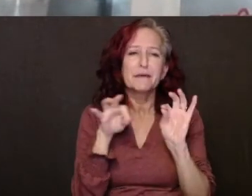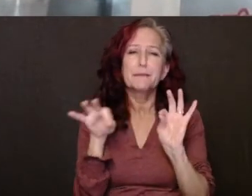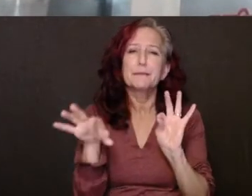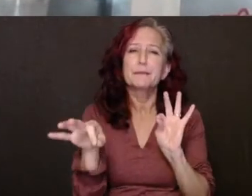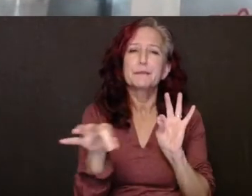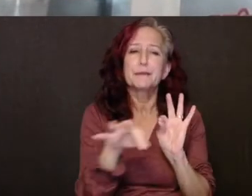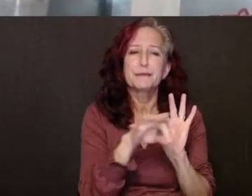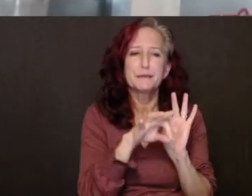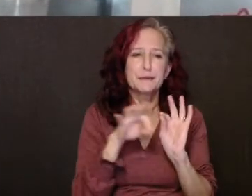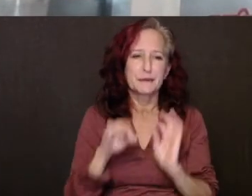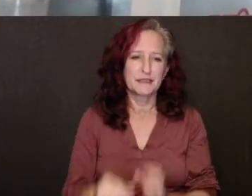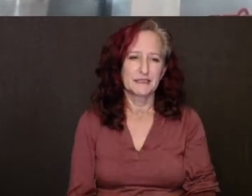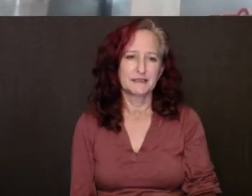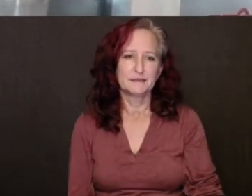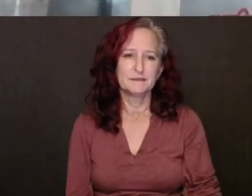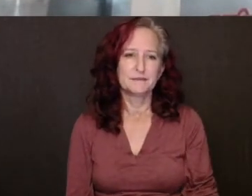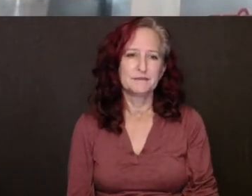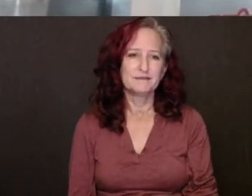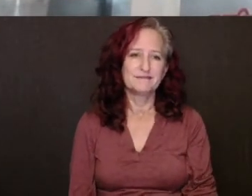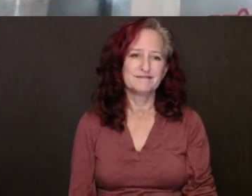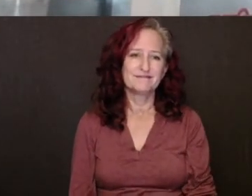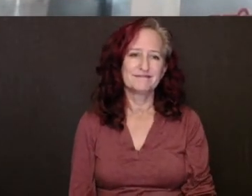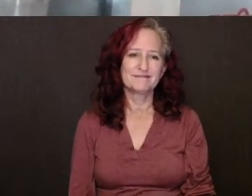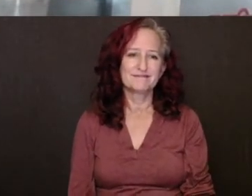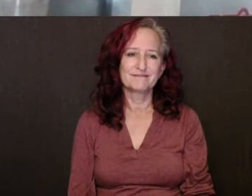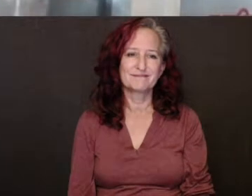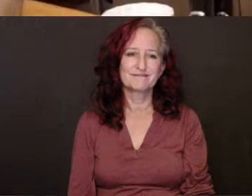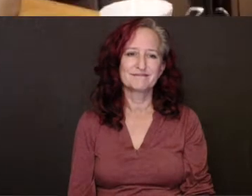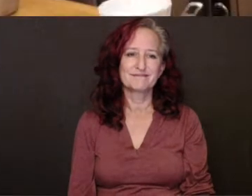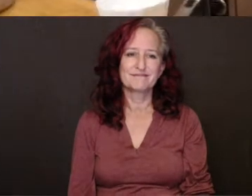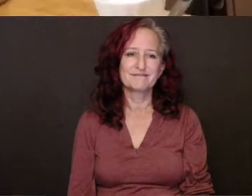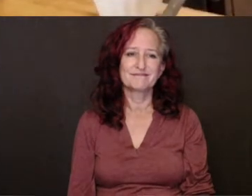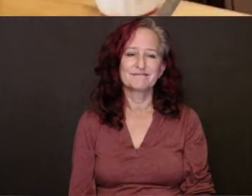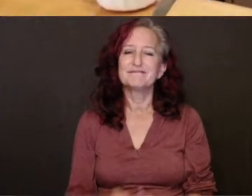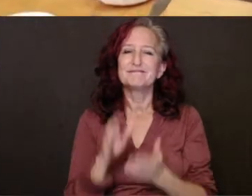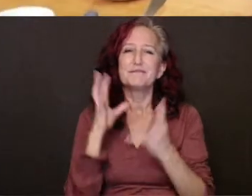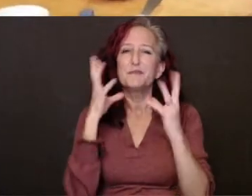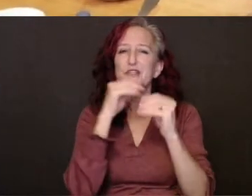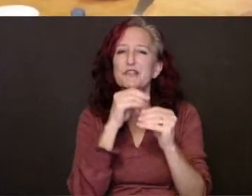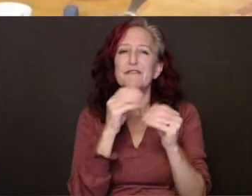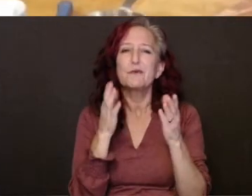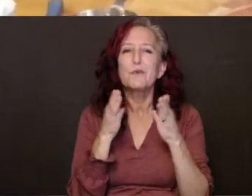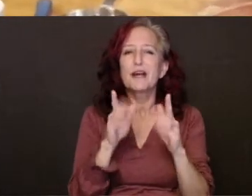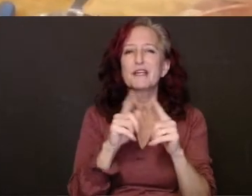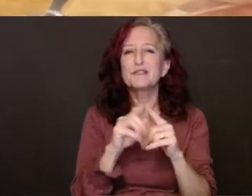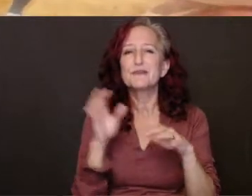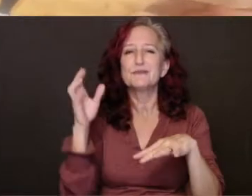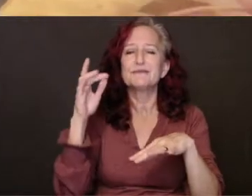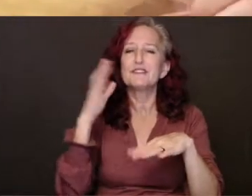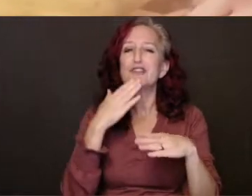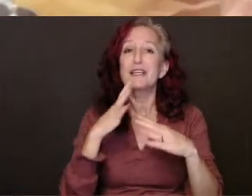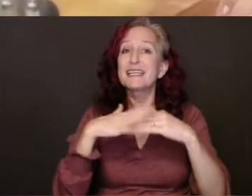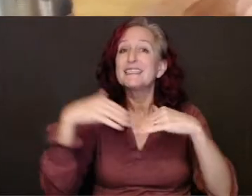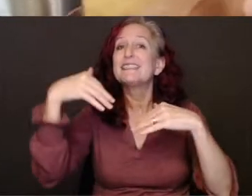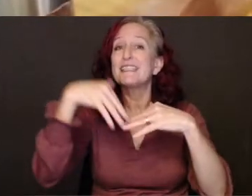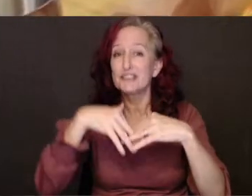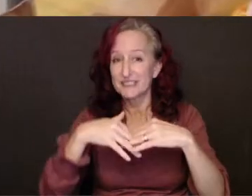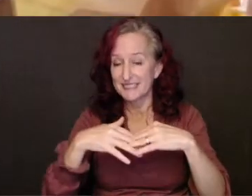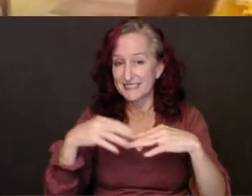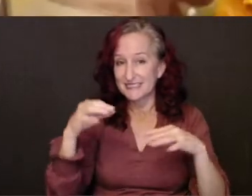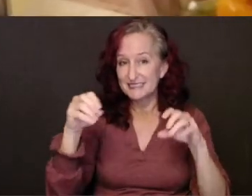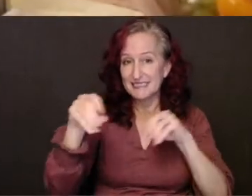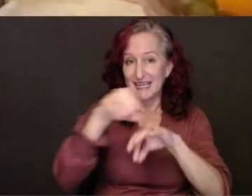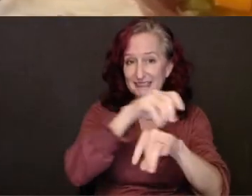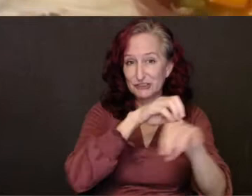put it into a little oven or dehydrator if you have time. And they come really beautiful as we place them right